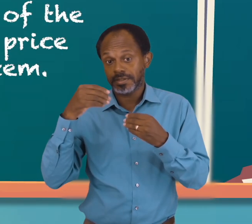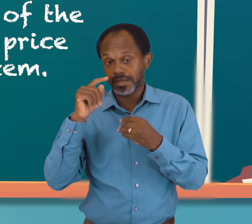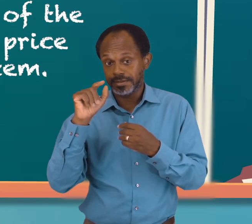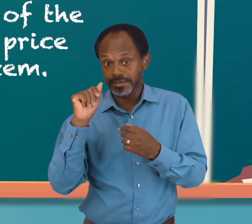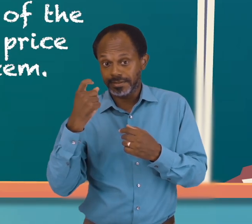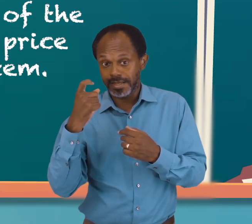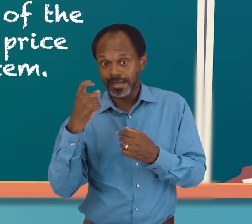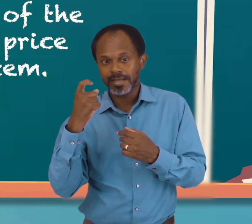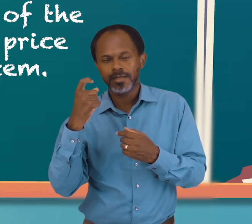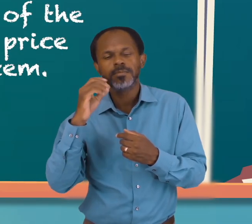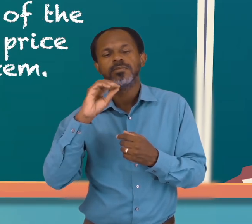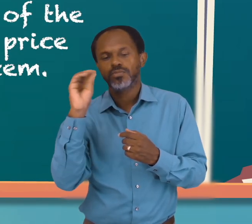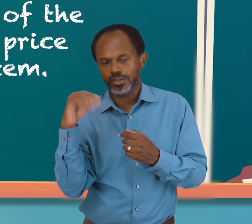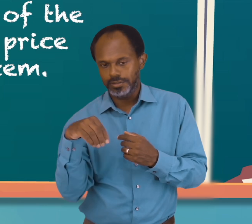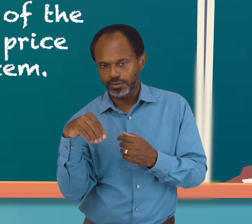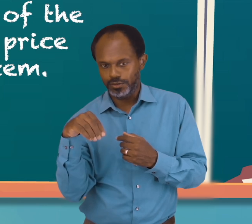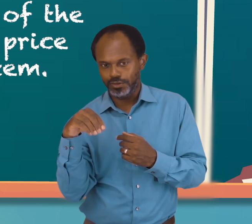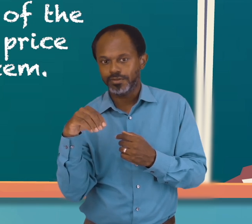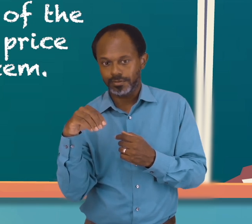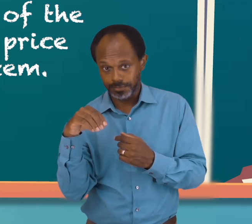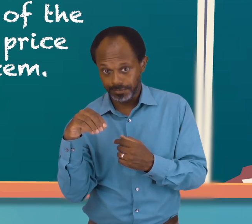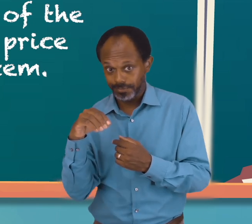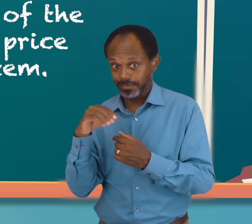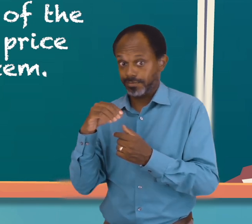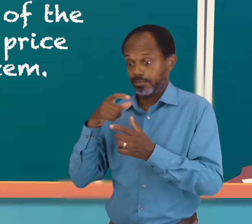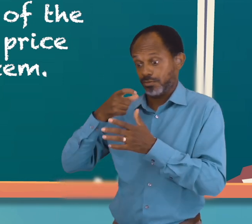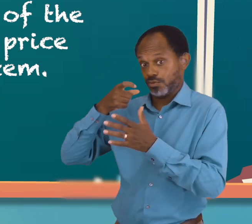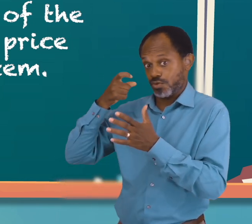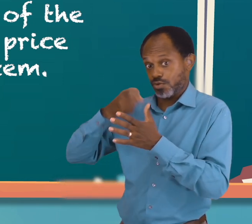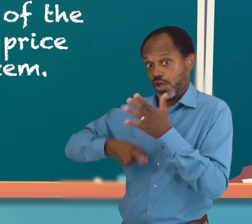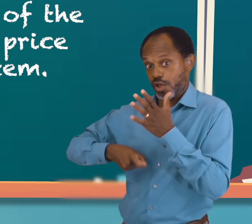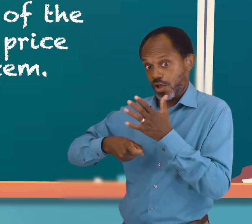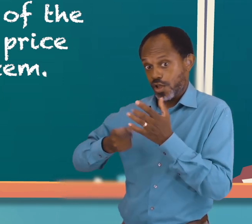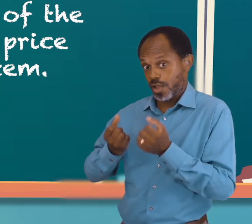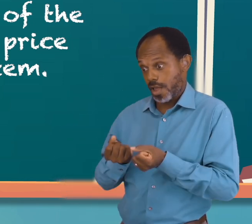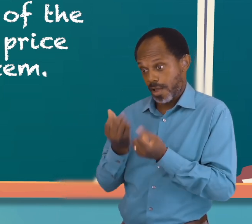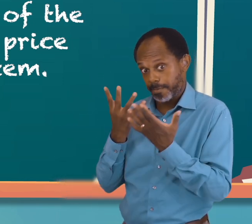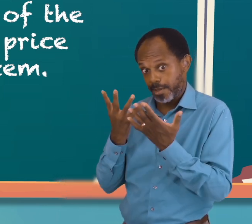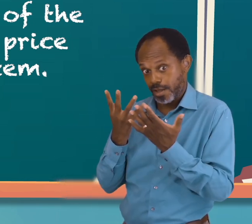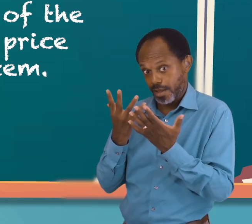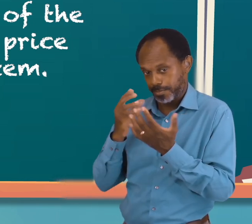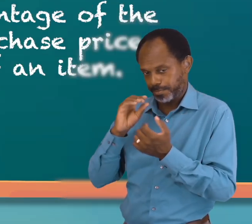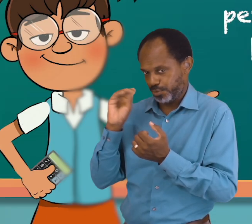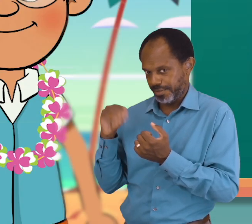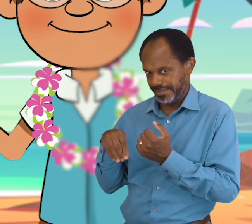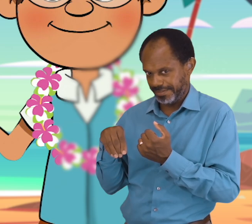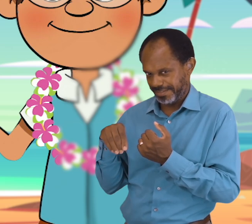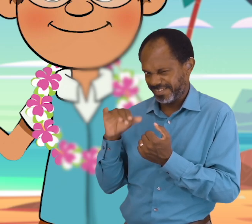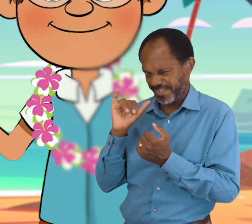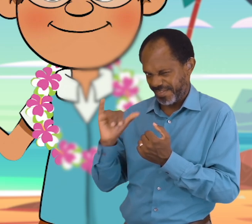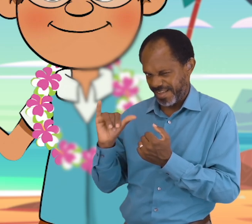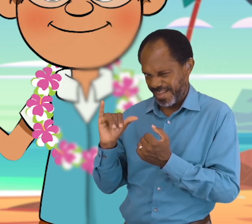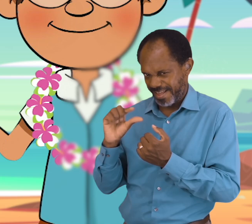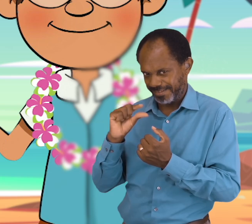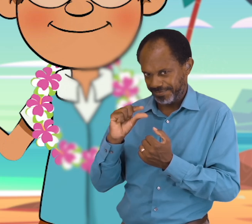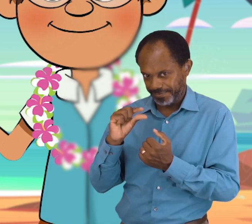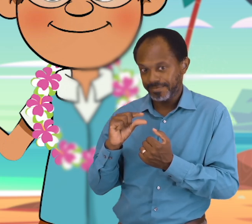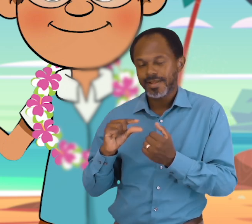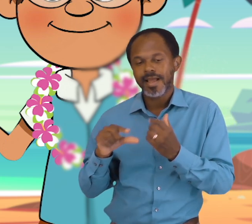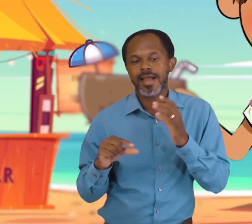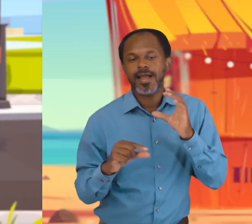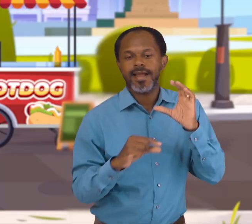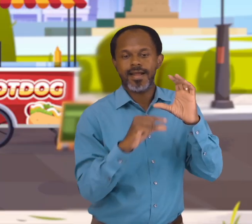Sales tax is calculated as a percentage of the purchase price of an item. And this rate